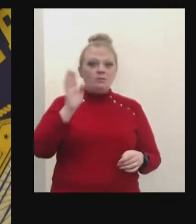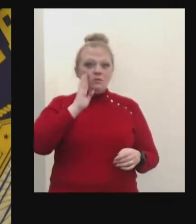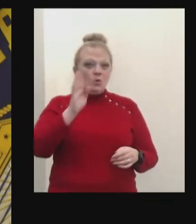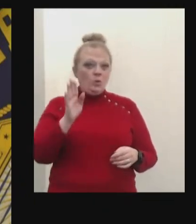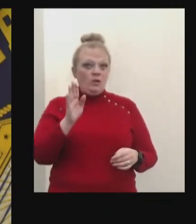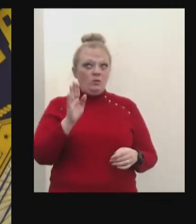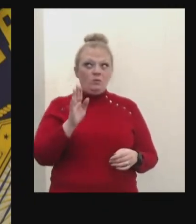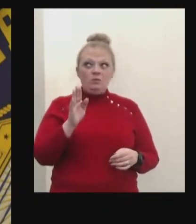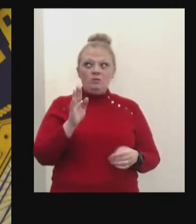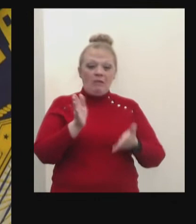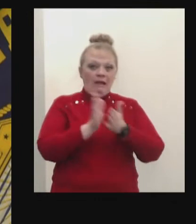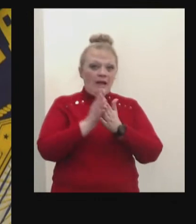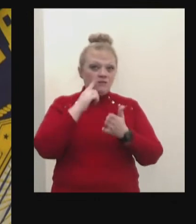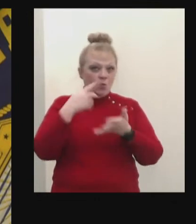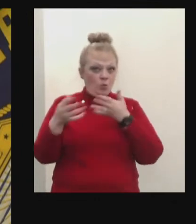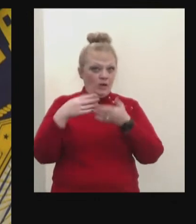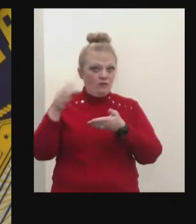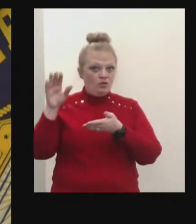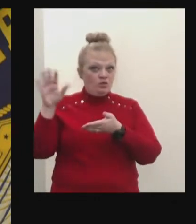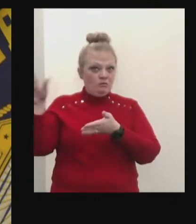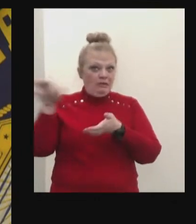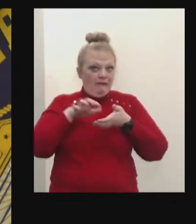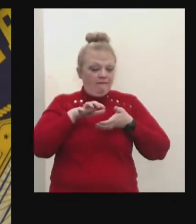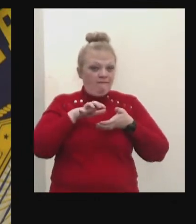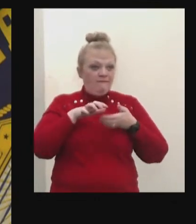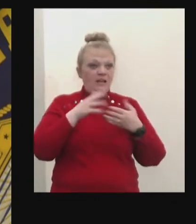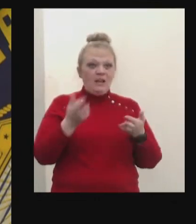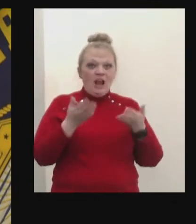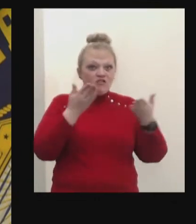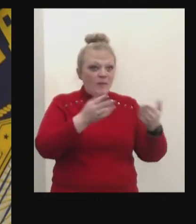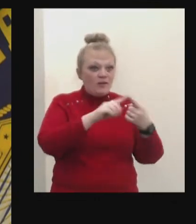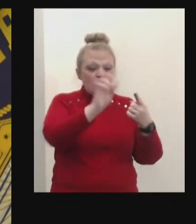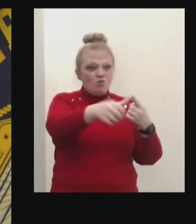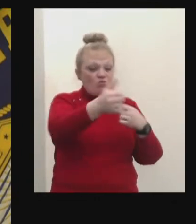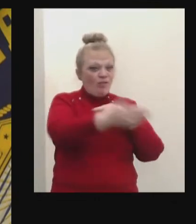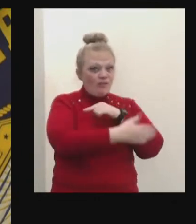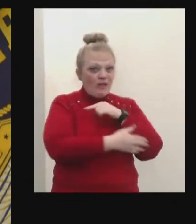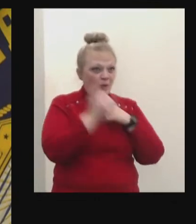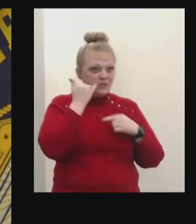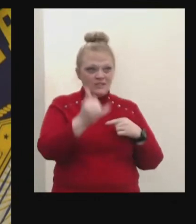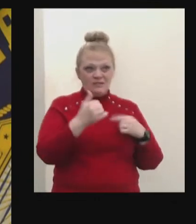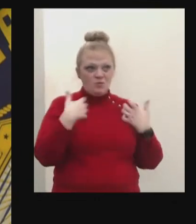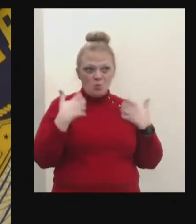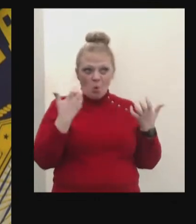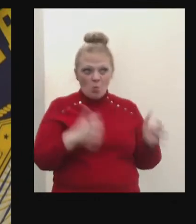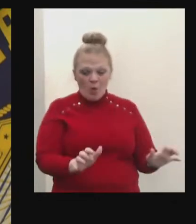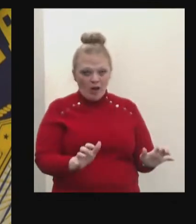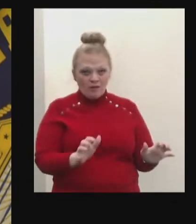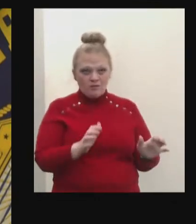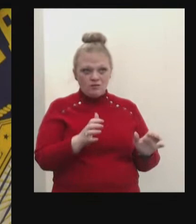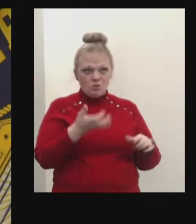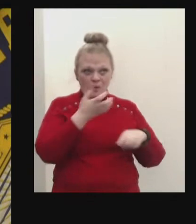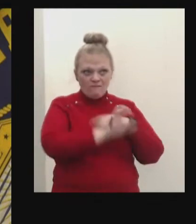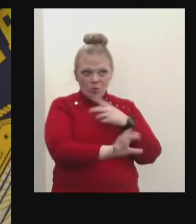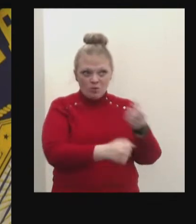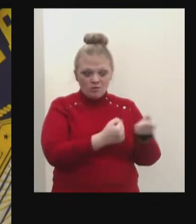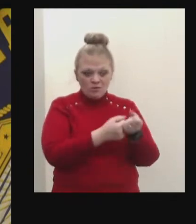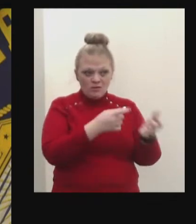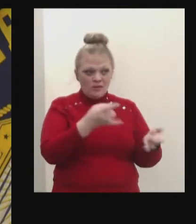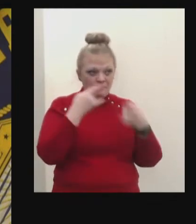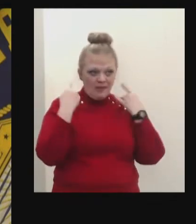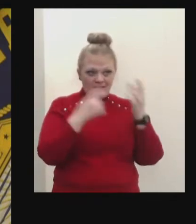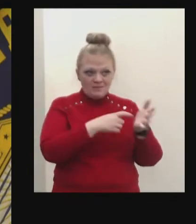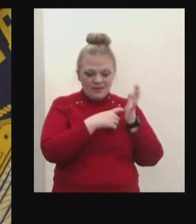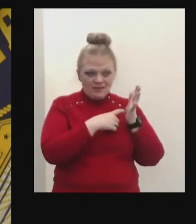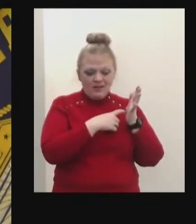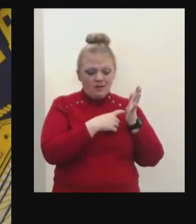And I would recommend to the other counties that have said they're not going to enforce the mask mandate, the numbers are quite clear. The numbers are worse in most of those counties,